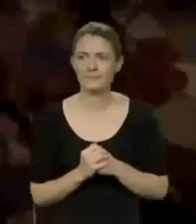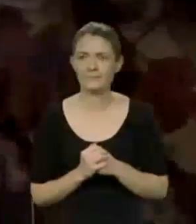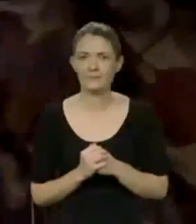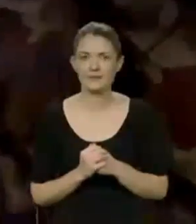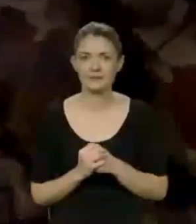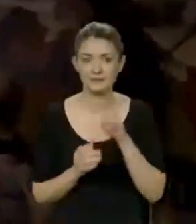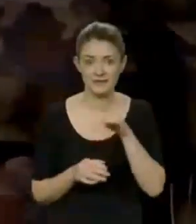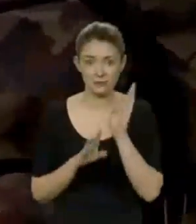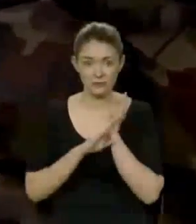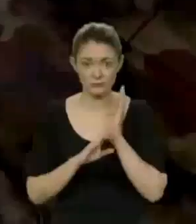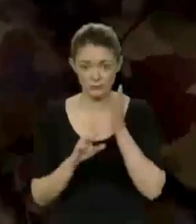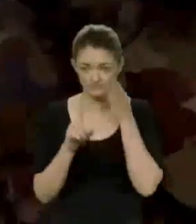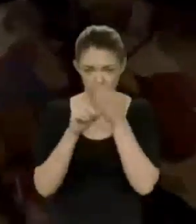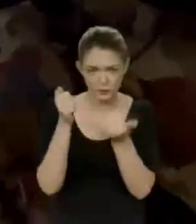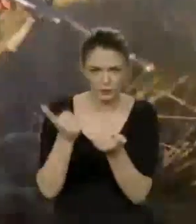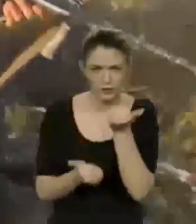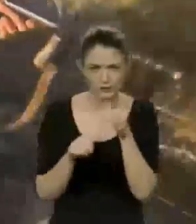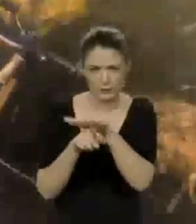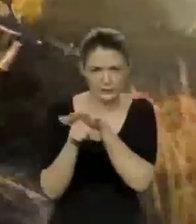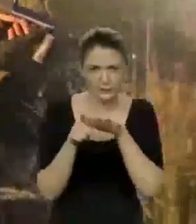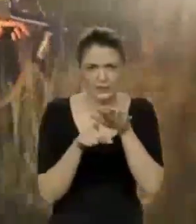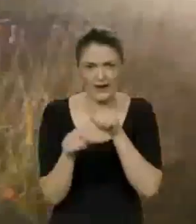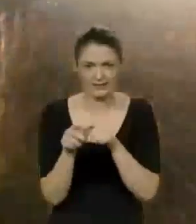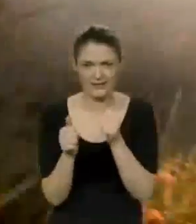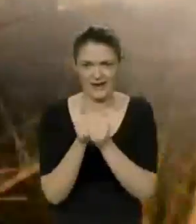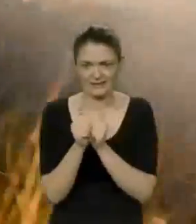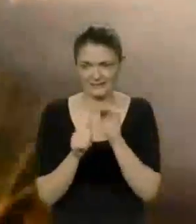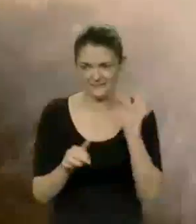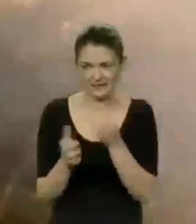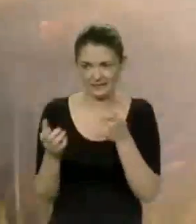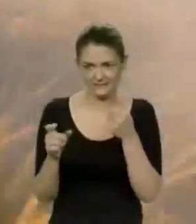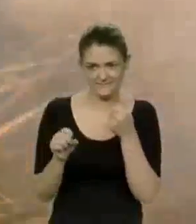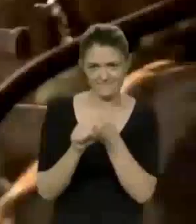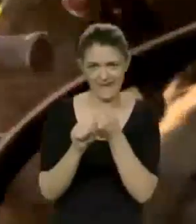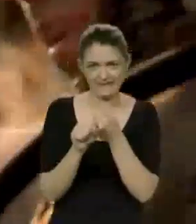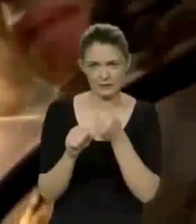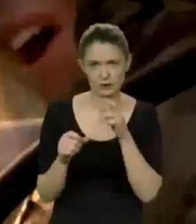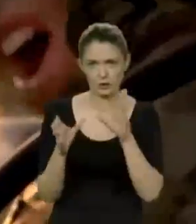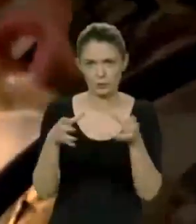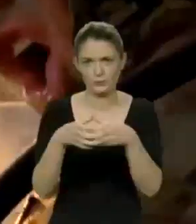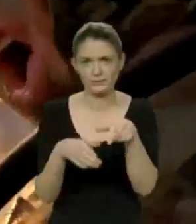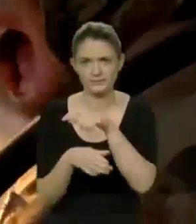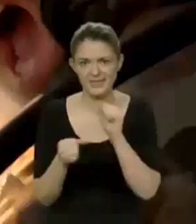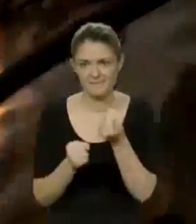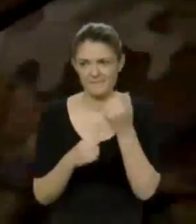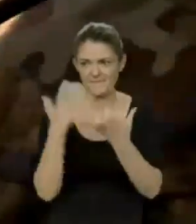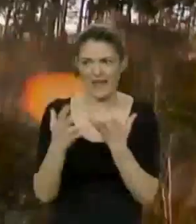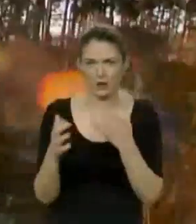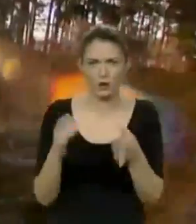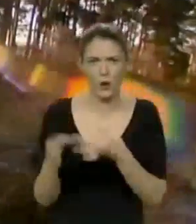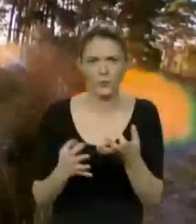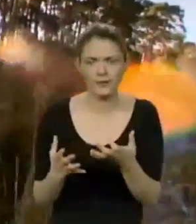Can the recruits accurately judge the situation and act as an effective fighting unit? Keep the fire going!